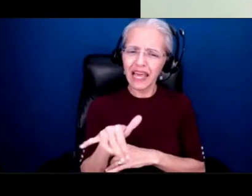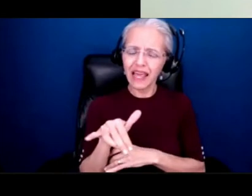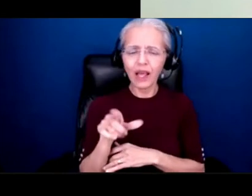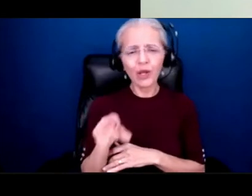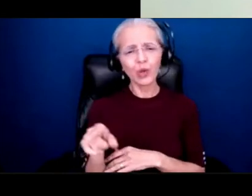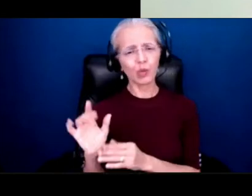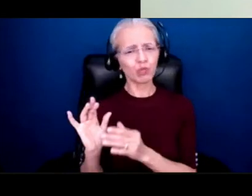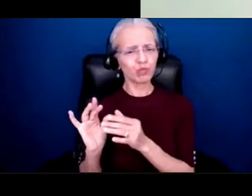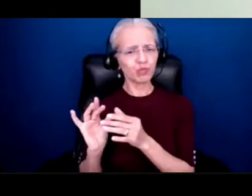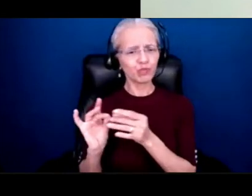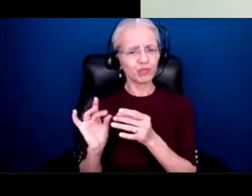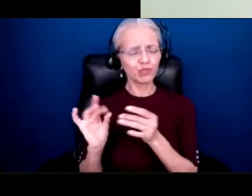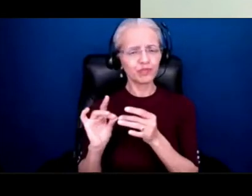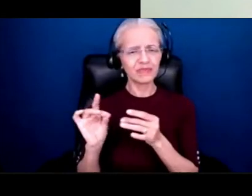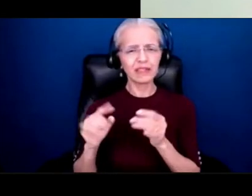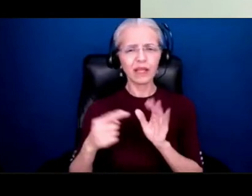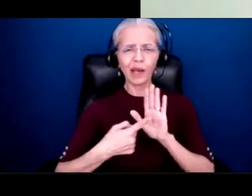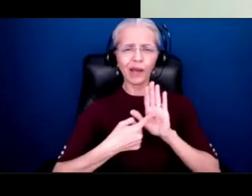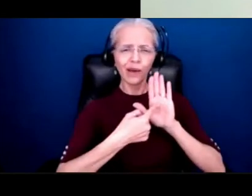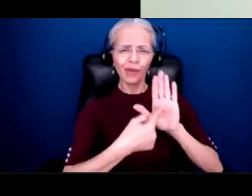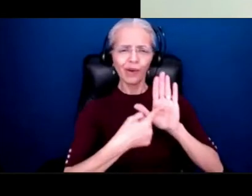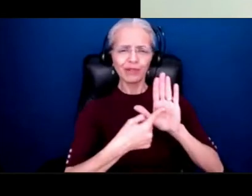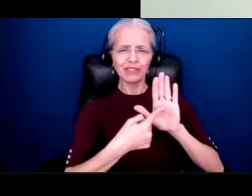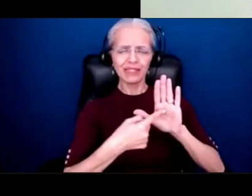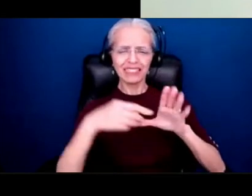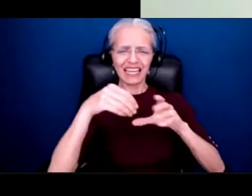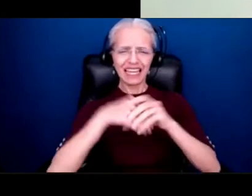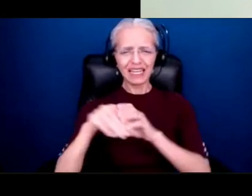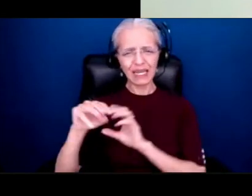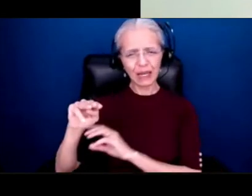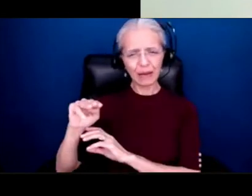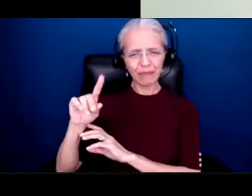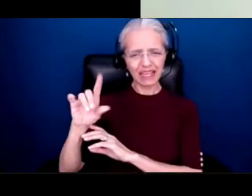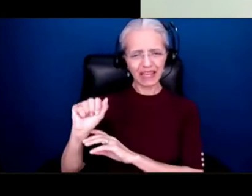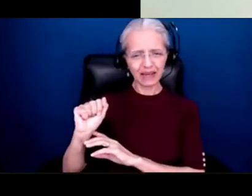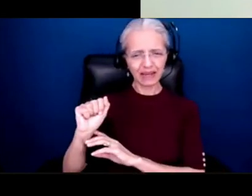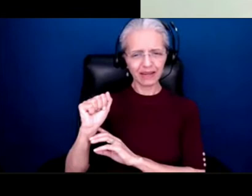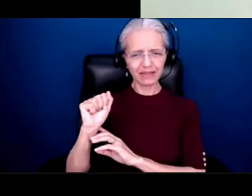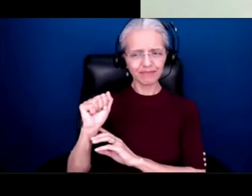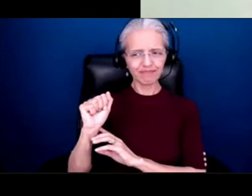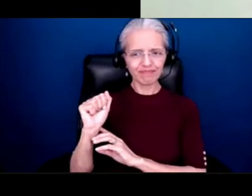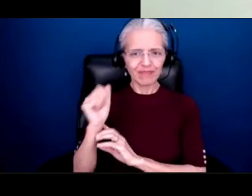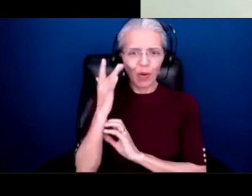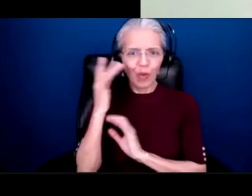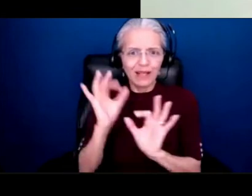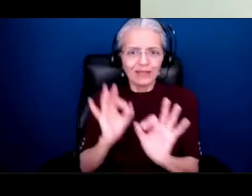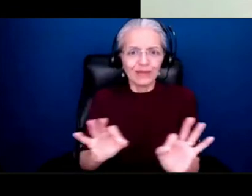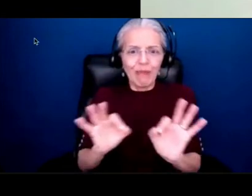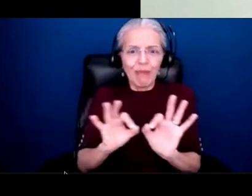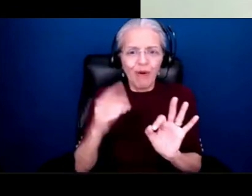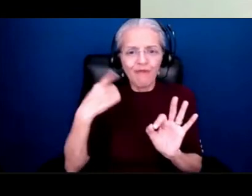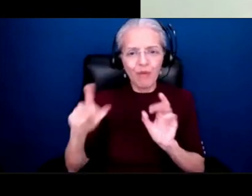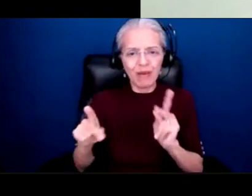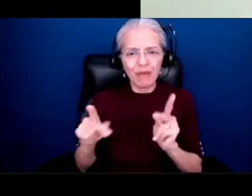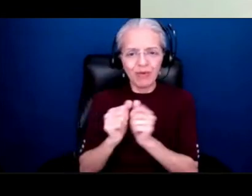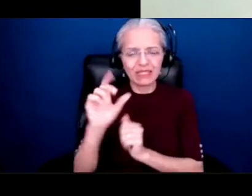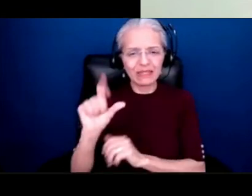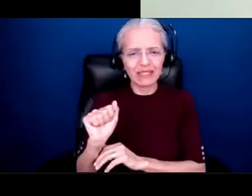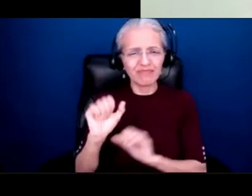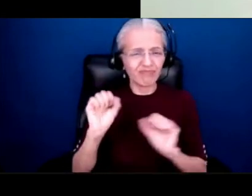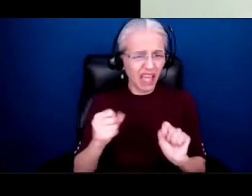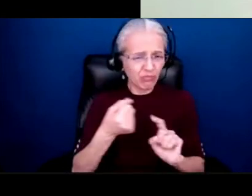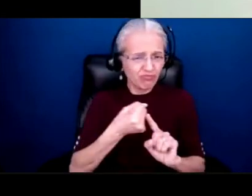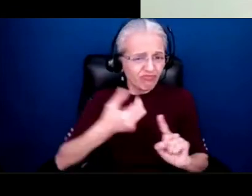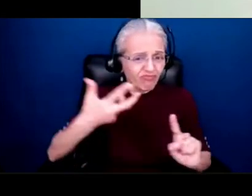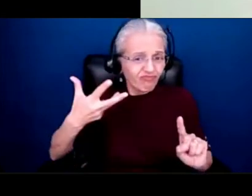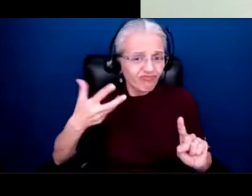talk about representation in the media and how important it is for people with disabilities. Can you speak a